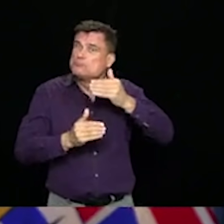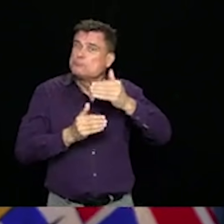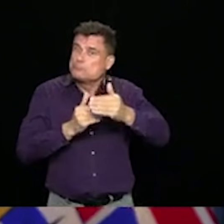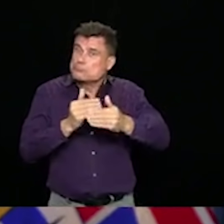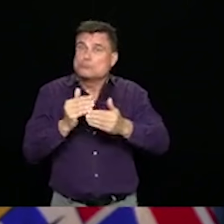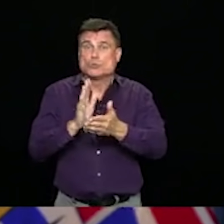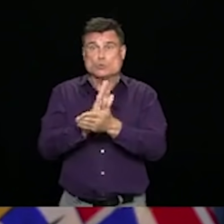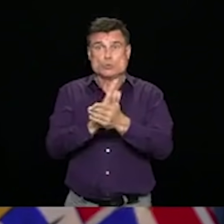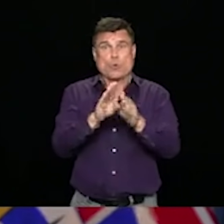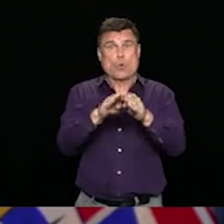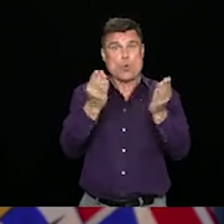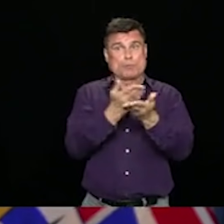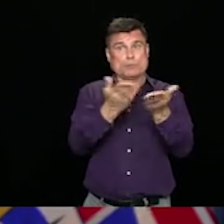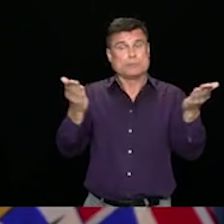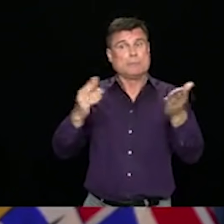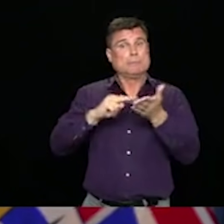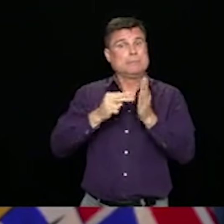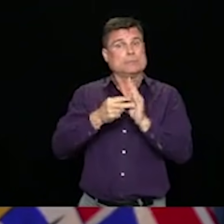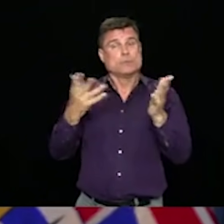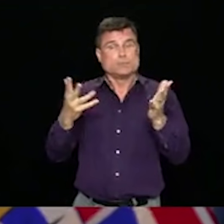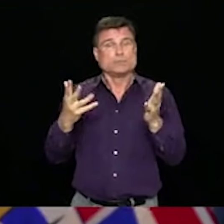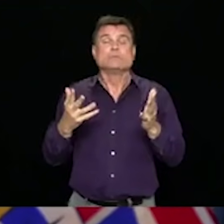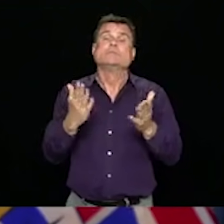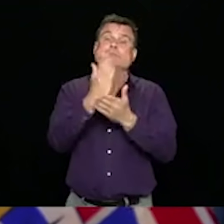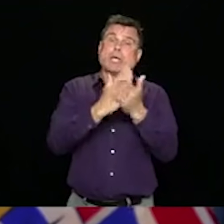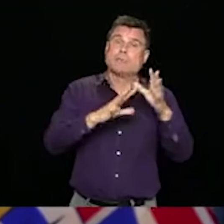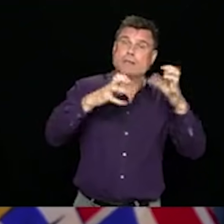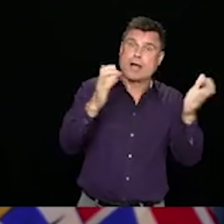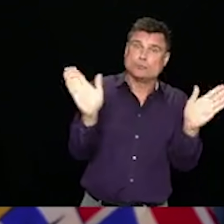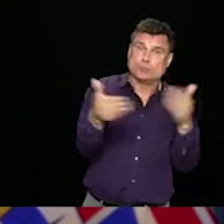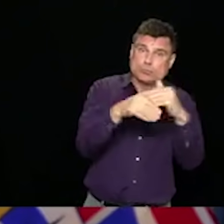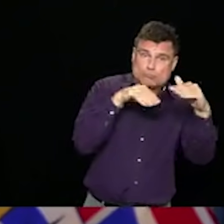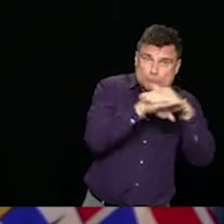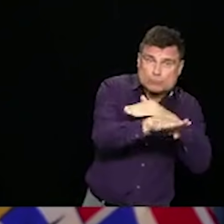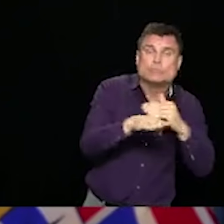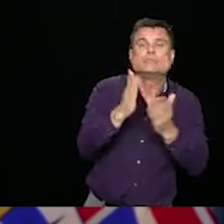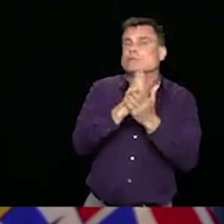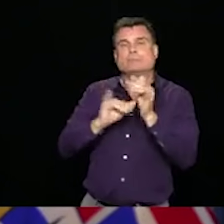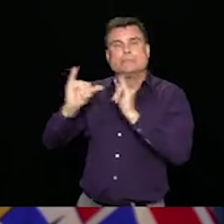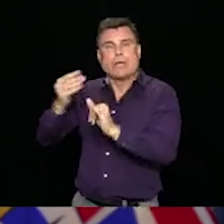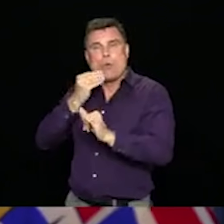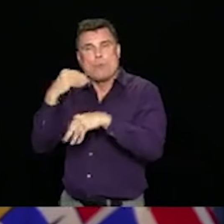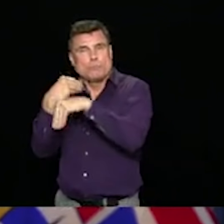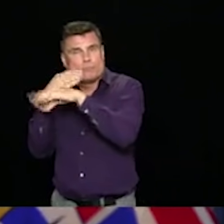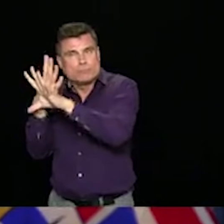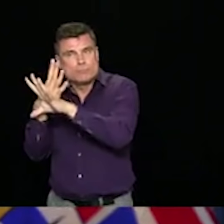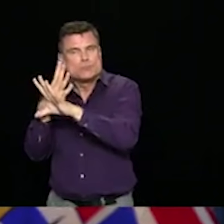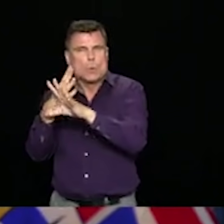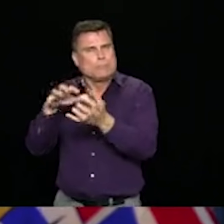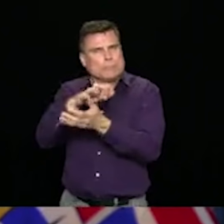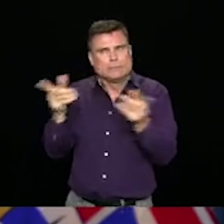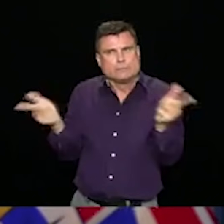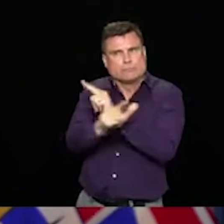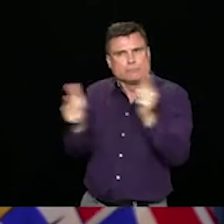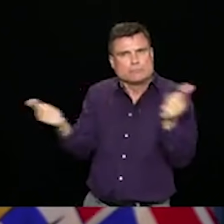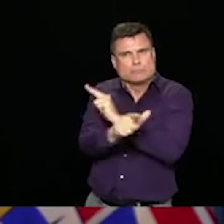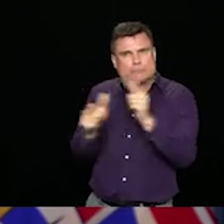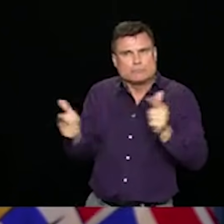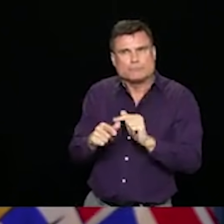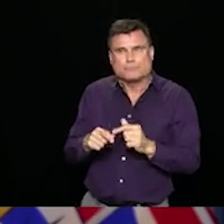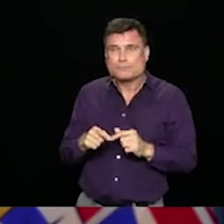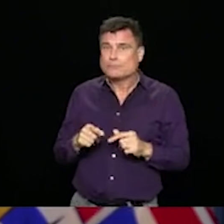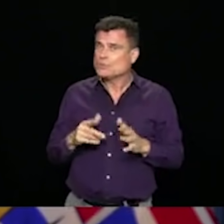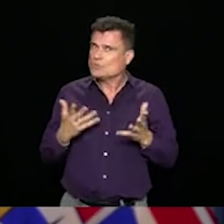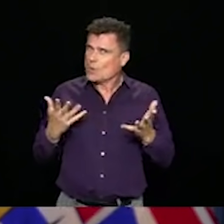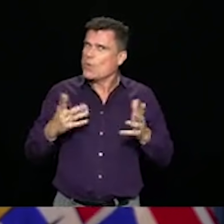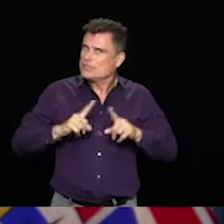of in-class and at home with smaller numbers. It will look different than when school let up in March. We